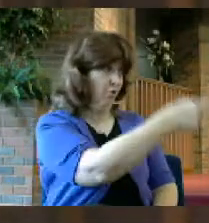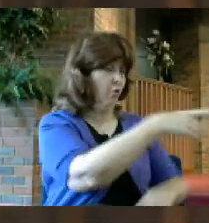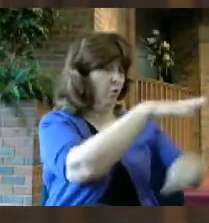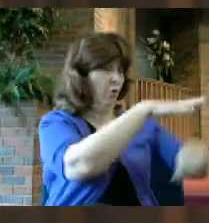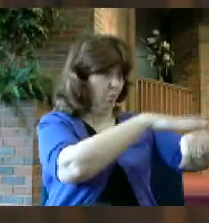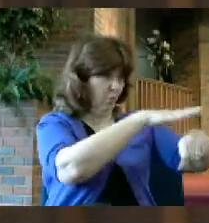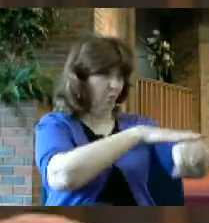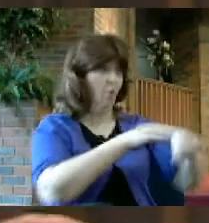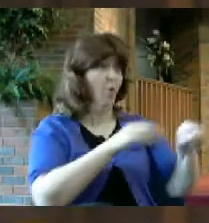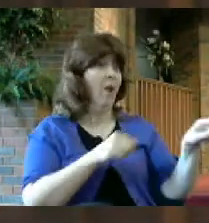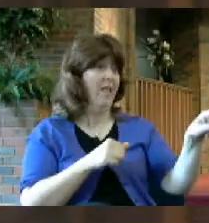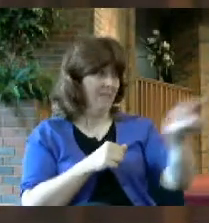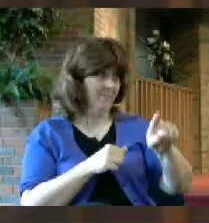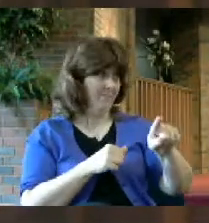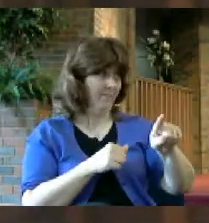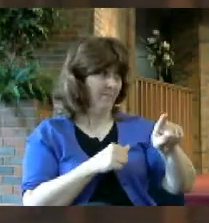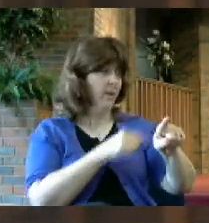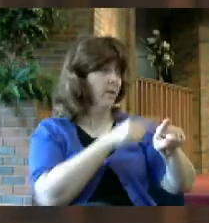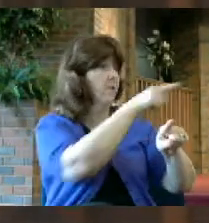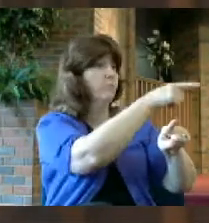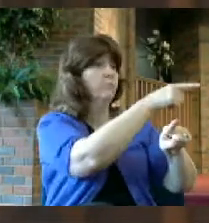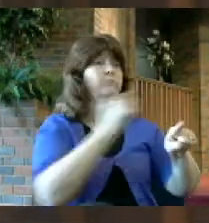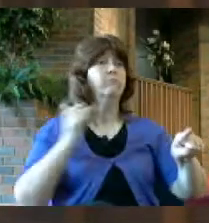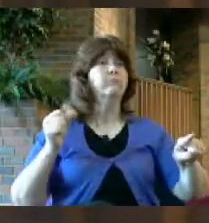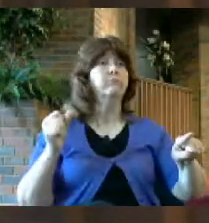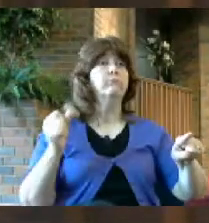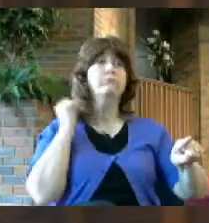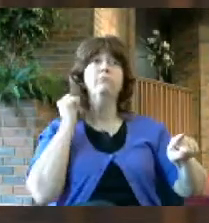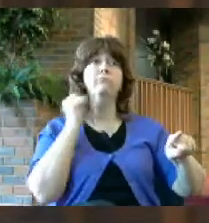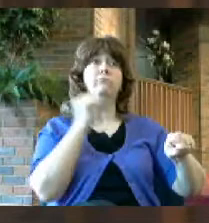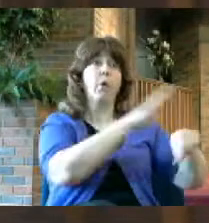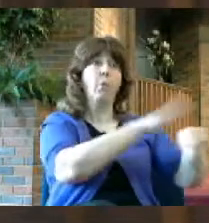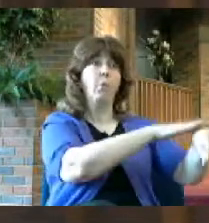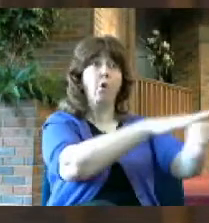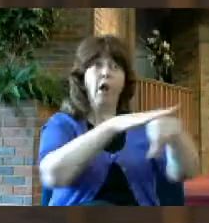and you do not warn them,